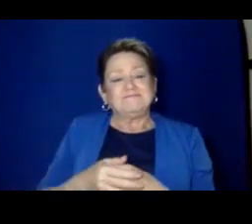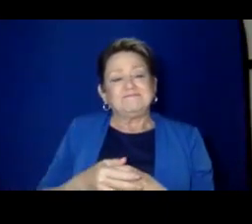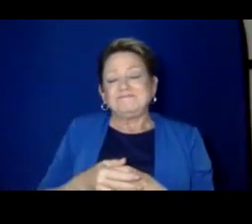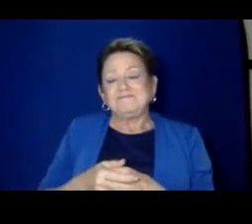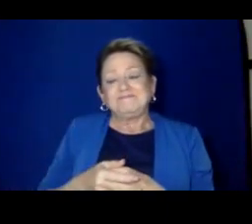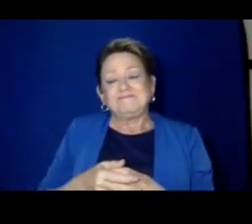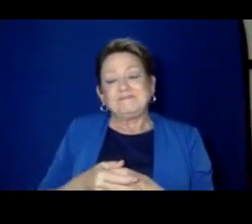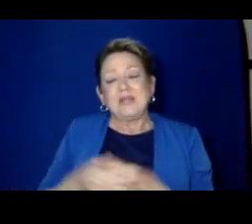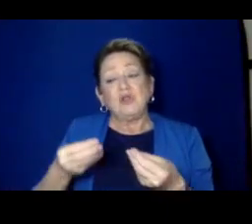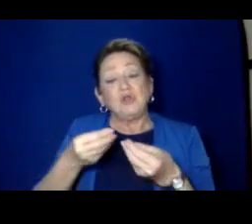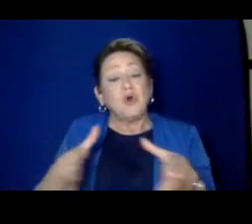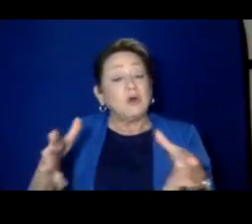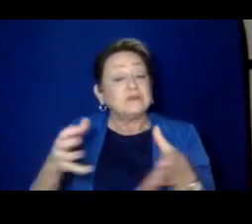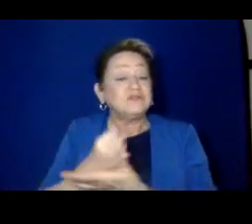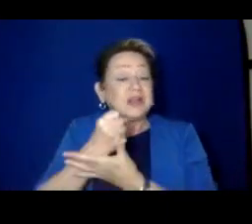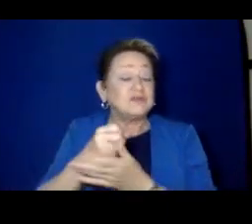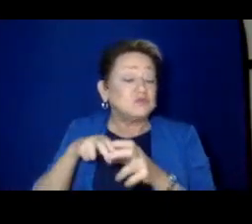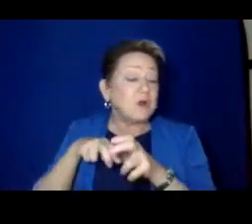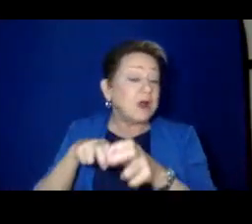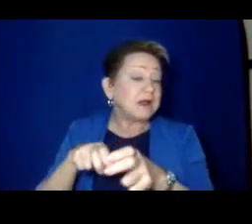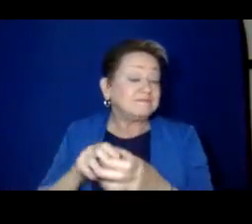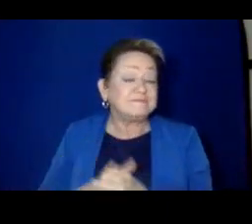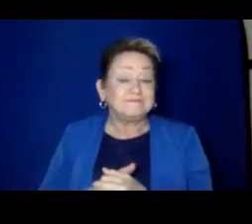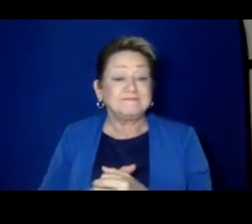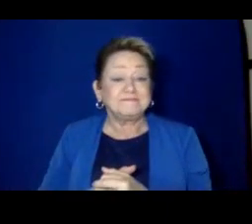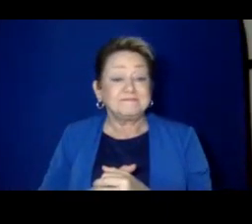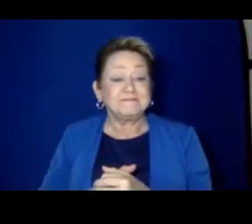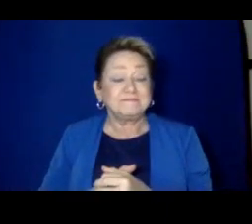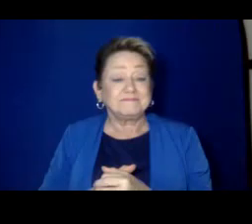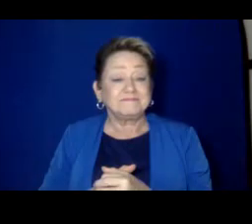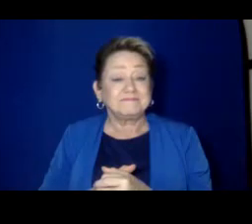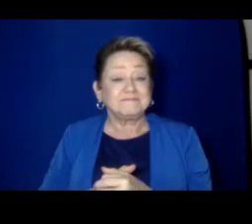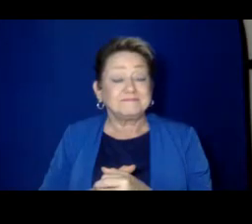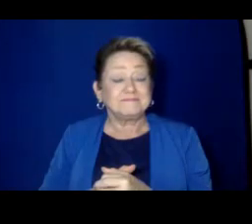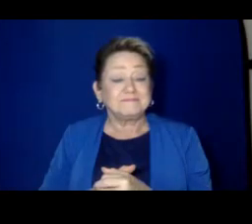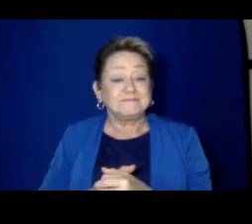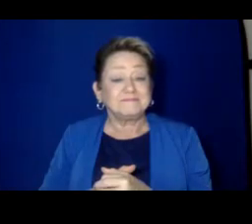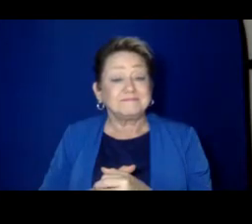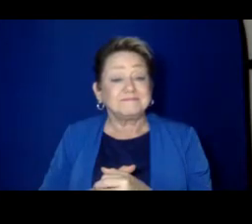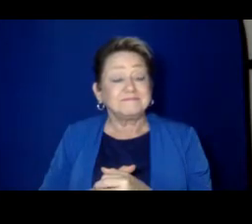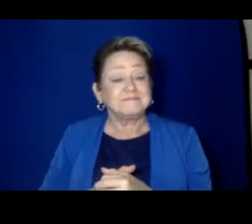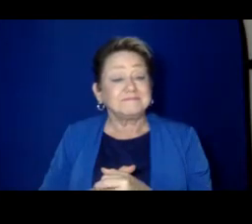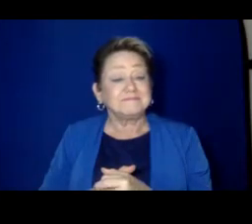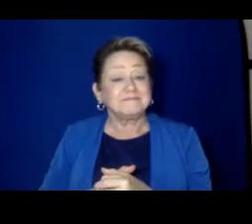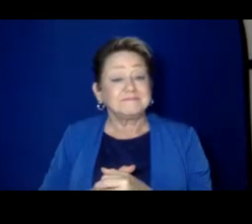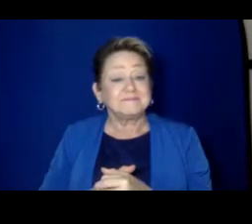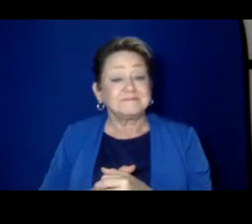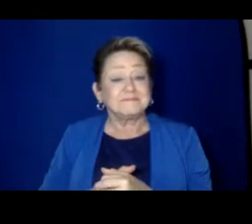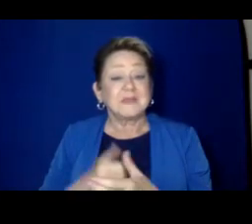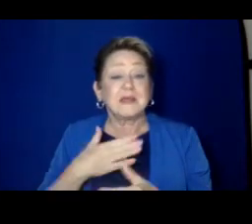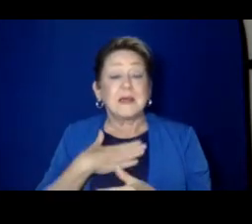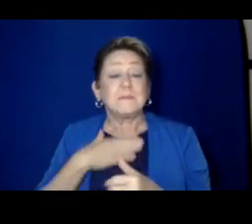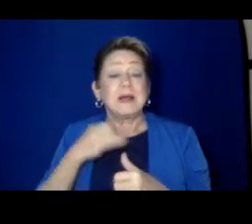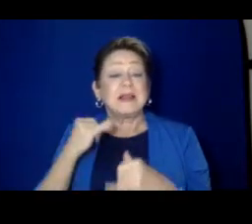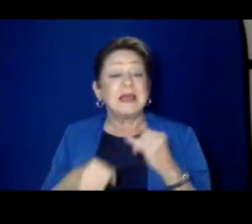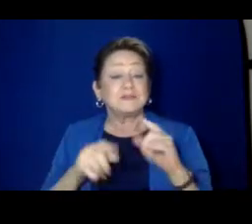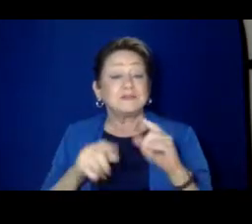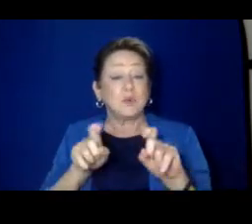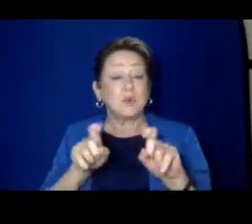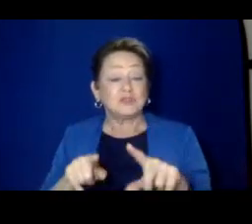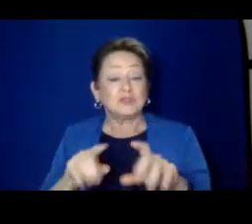both, for both, both the scenarios I was asking about. My last question is just related to the